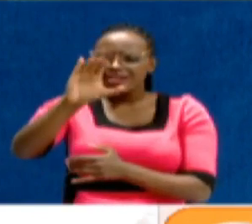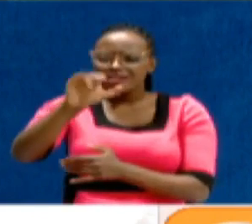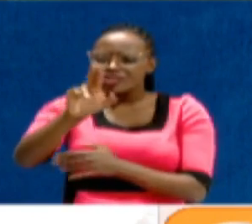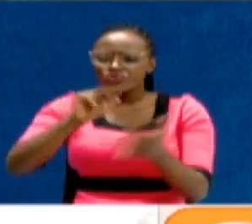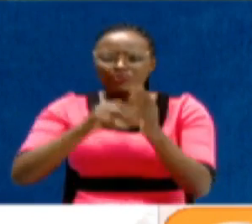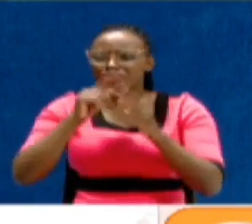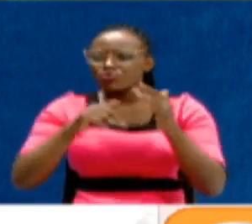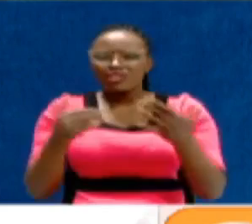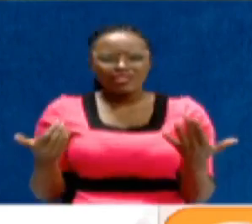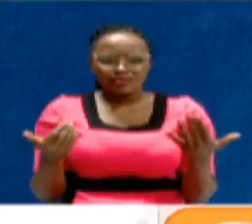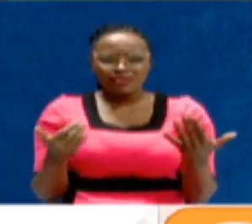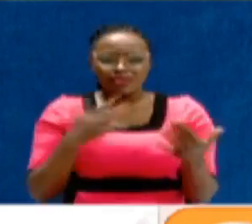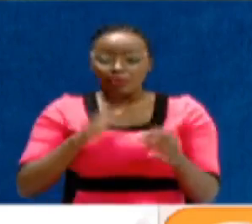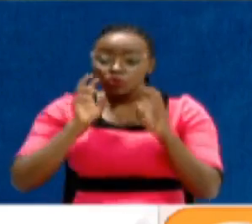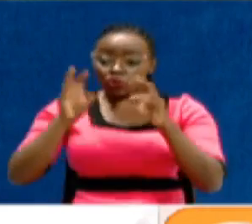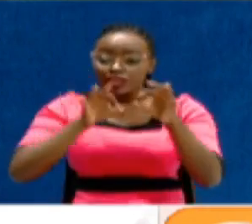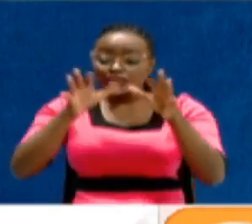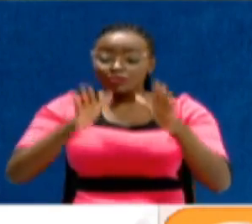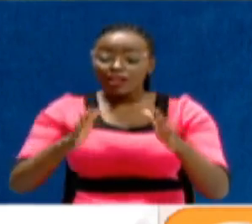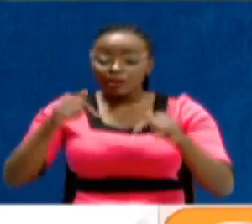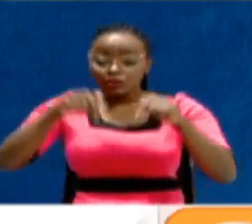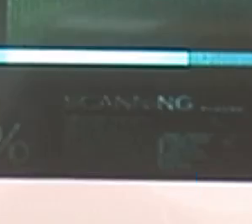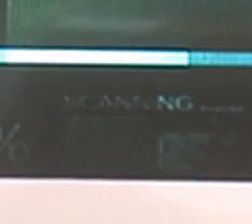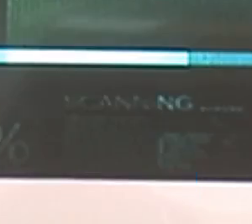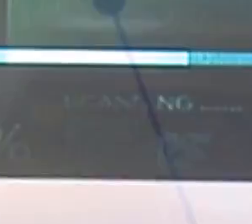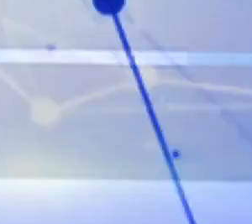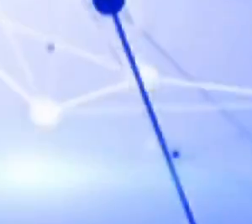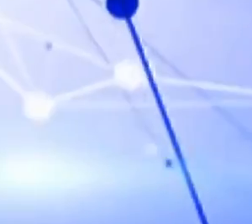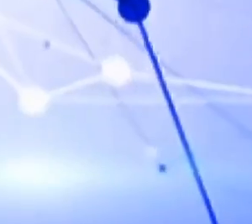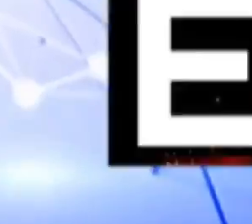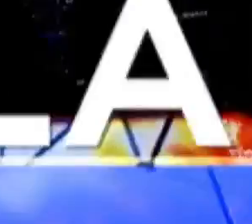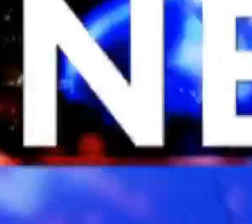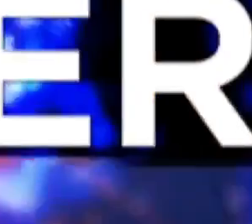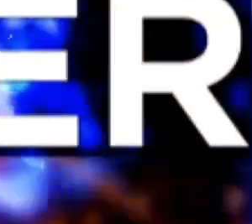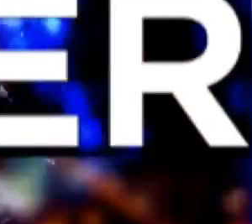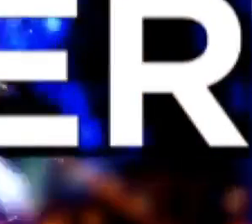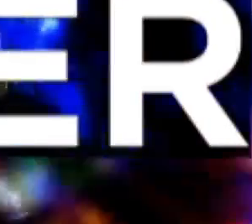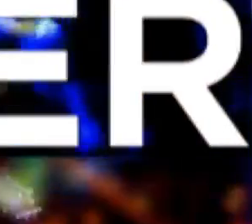unit? Please watch my explainer tonight.